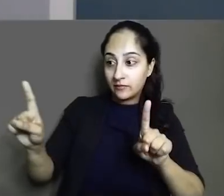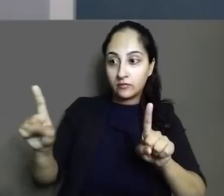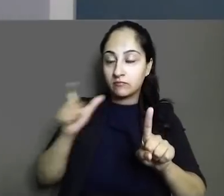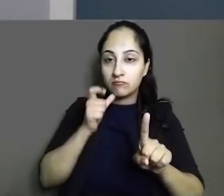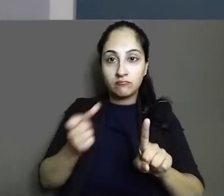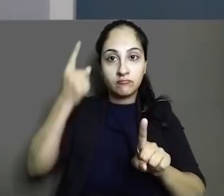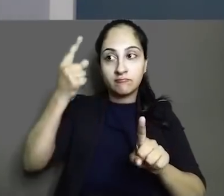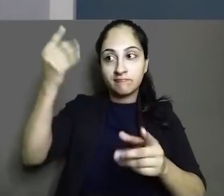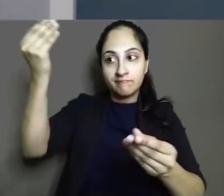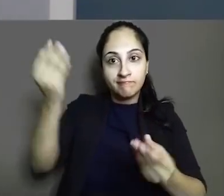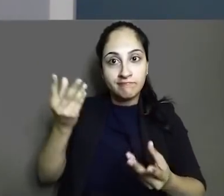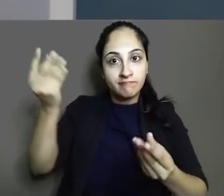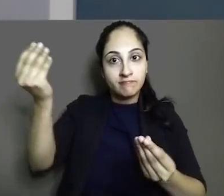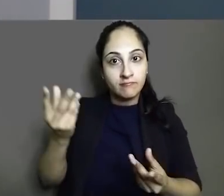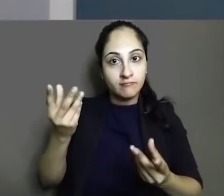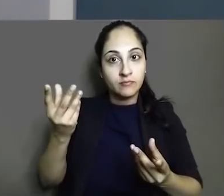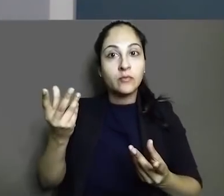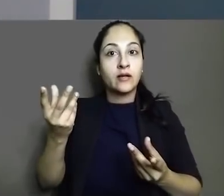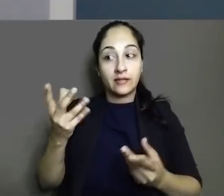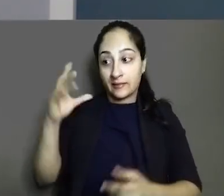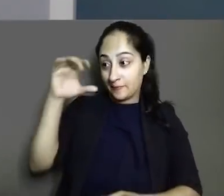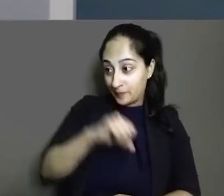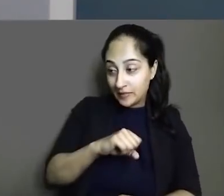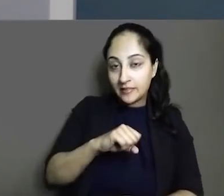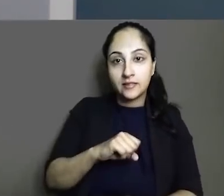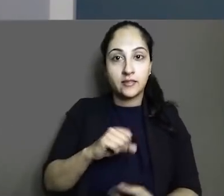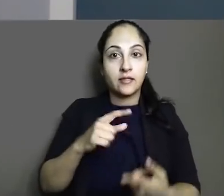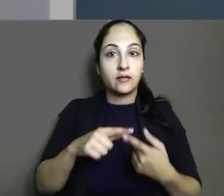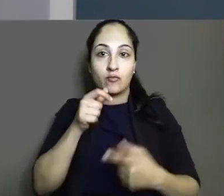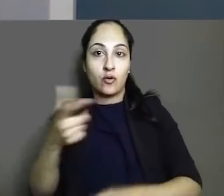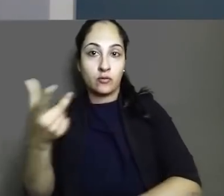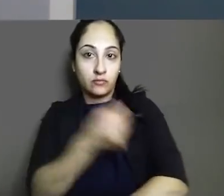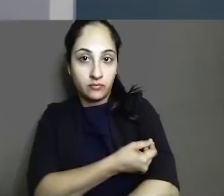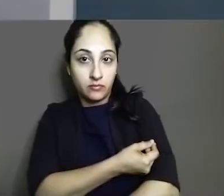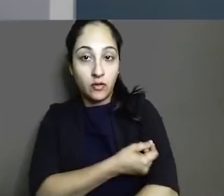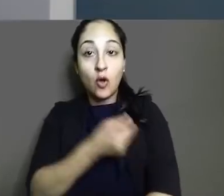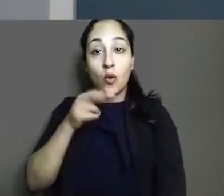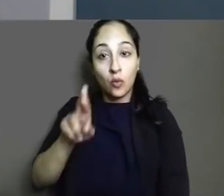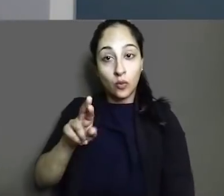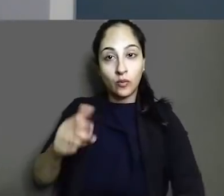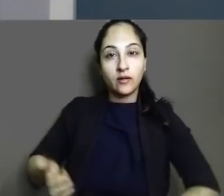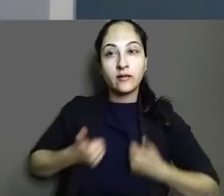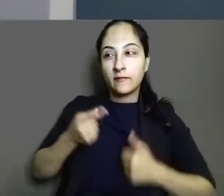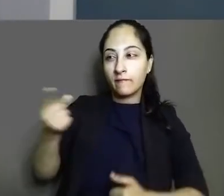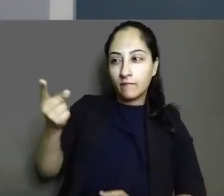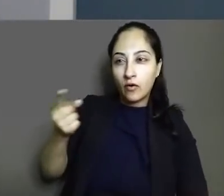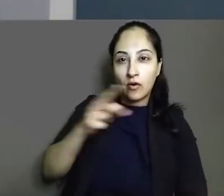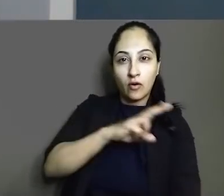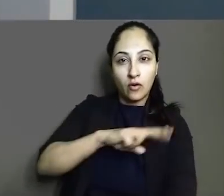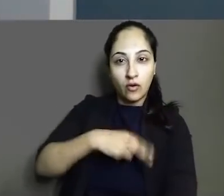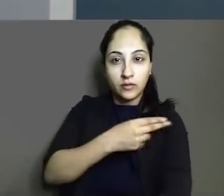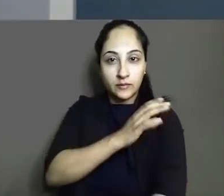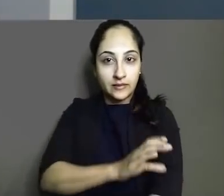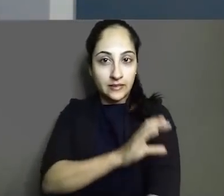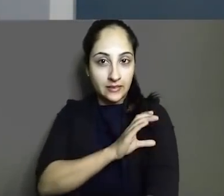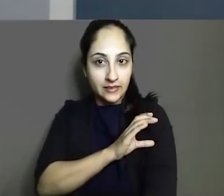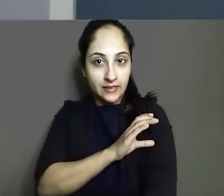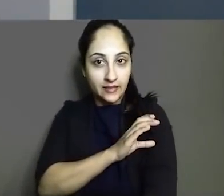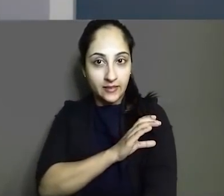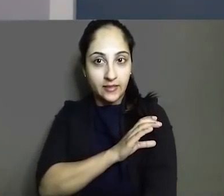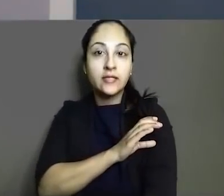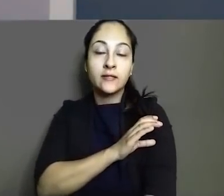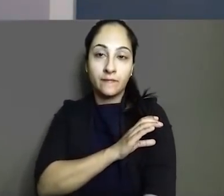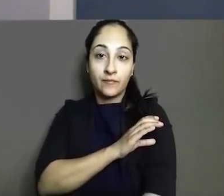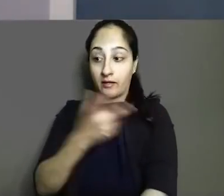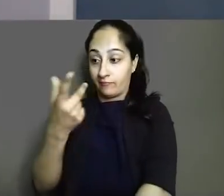barriers or difficulties traveling to a clinic or a hospital when you first have symptoms, treatment can be delayed, and that can result in progression of